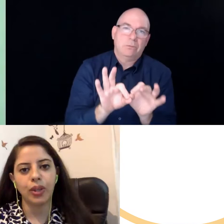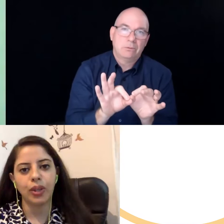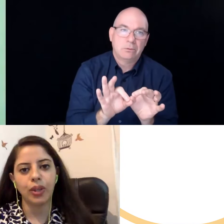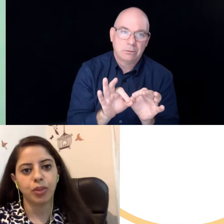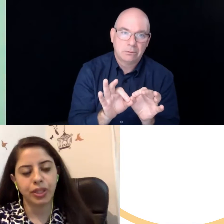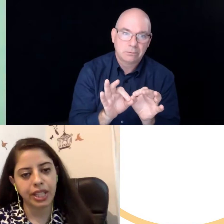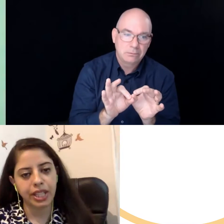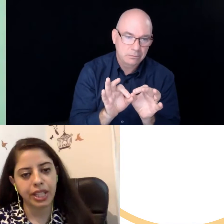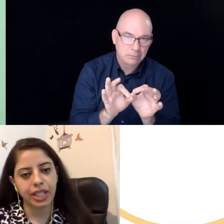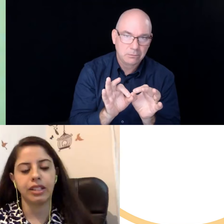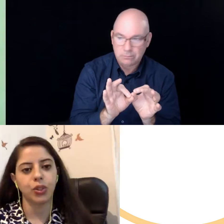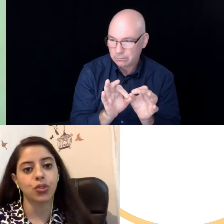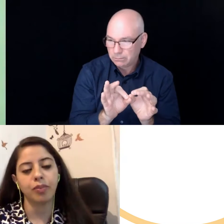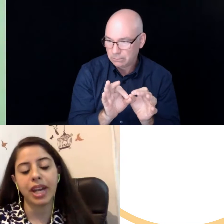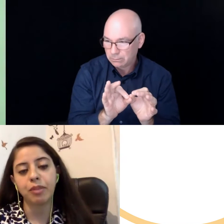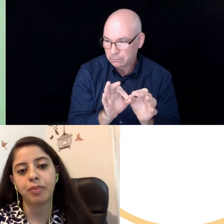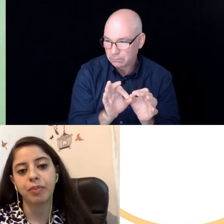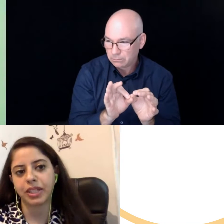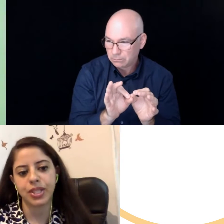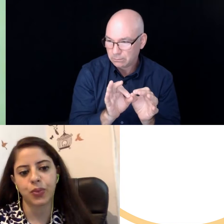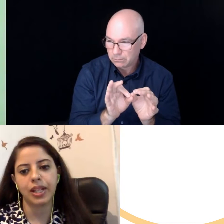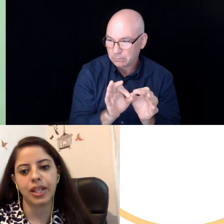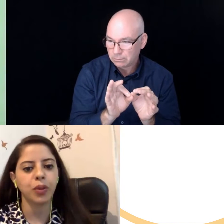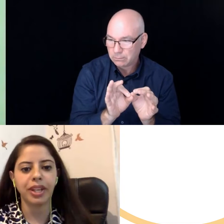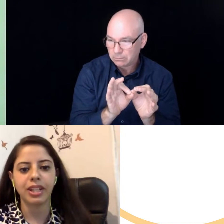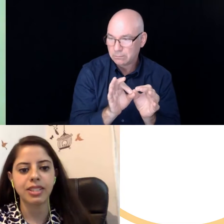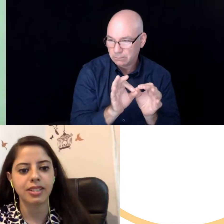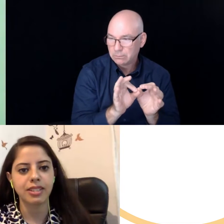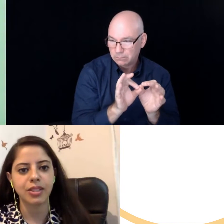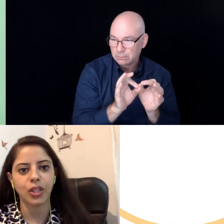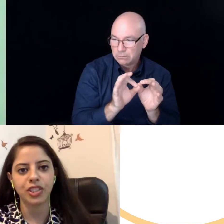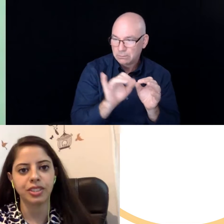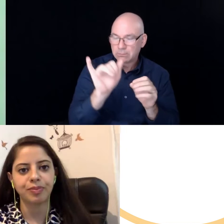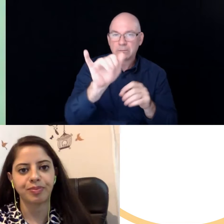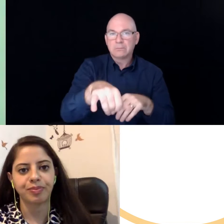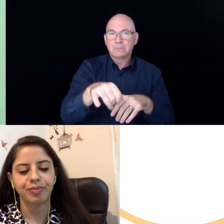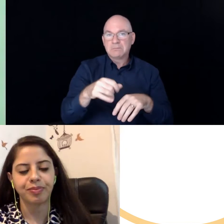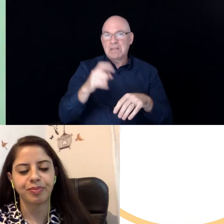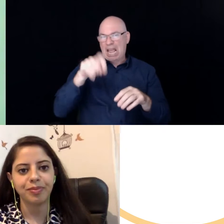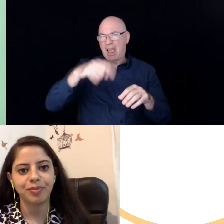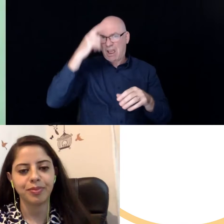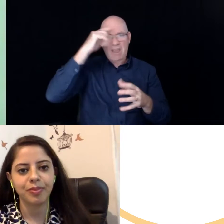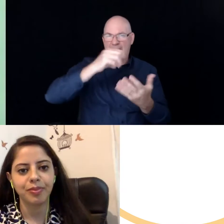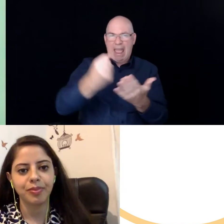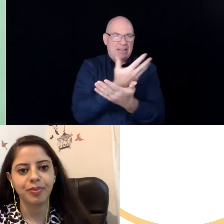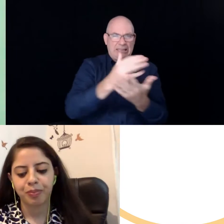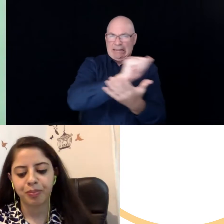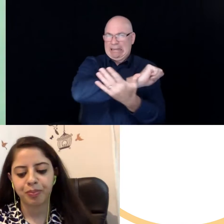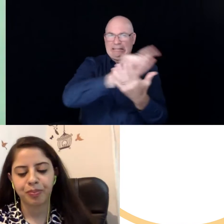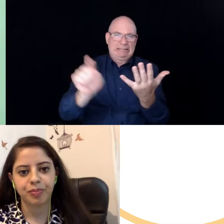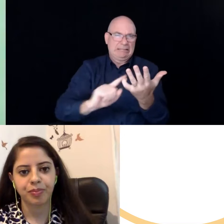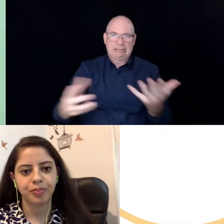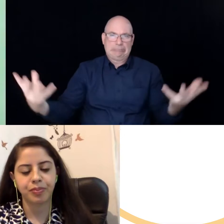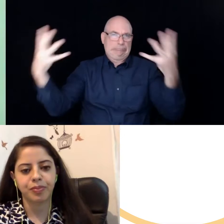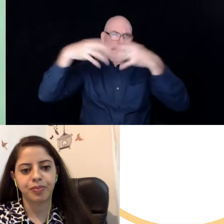look at, protection related issues from that perspective as well. I hope that answers the question. Thank you so